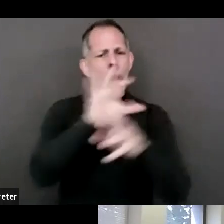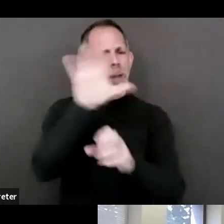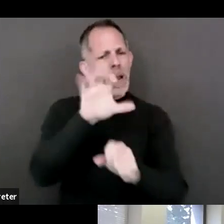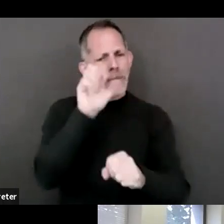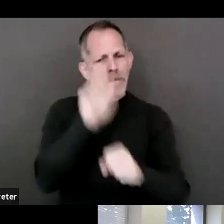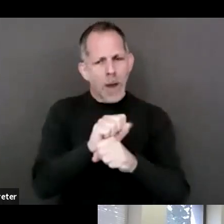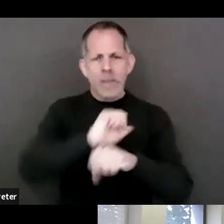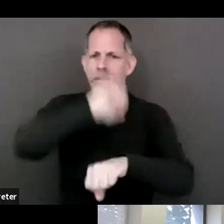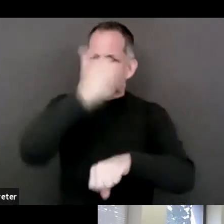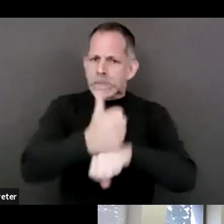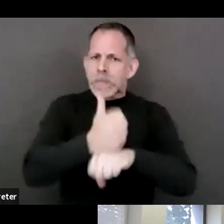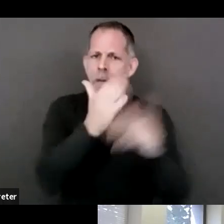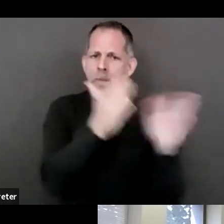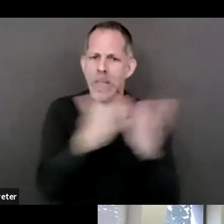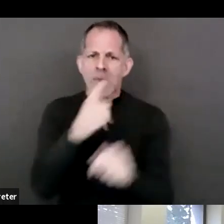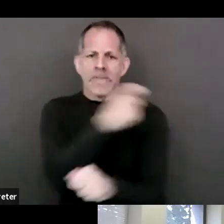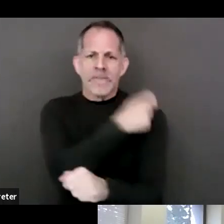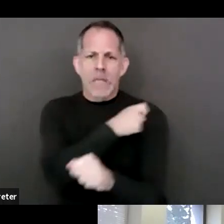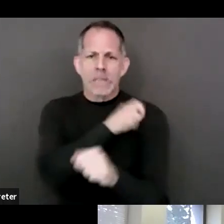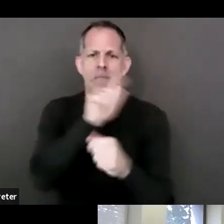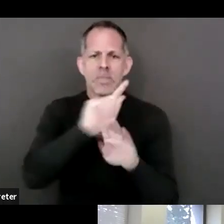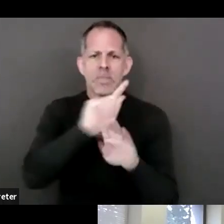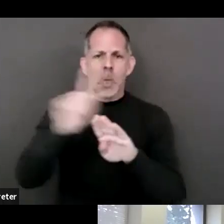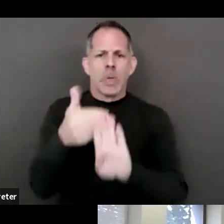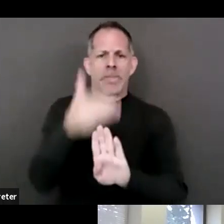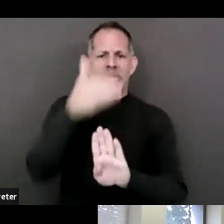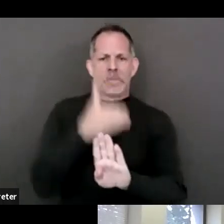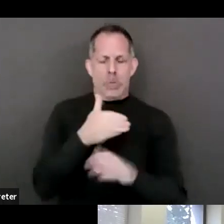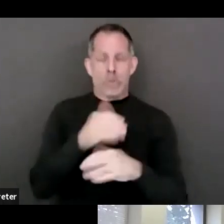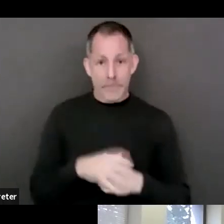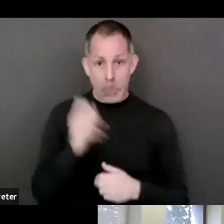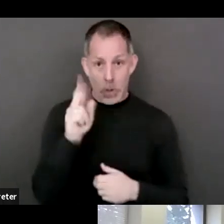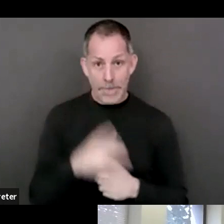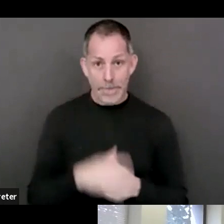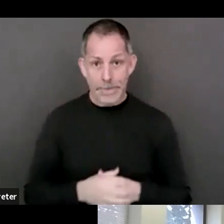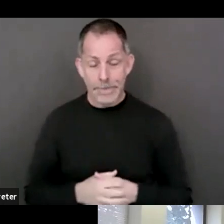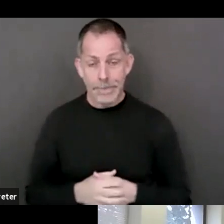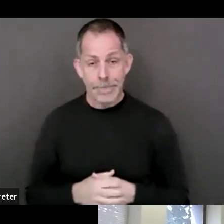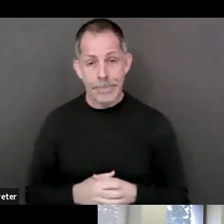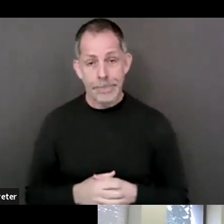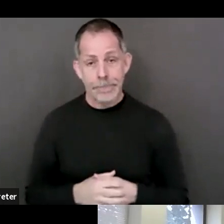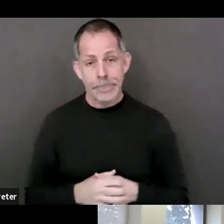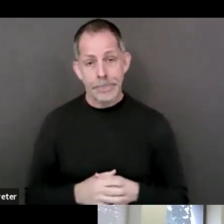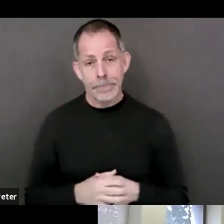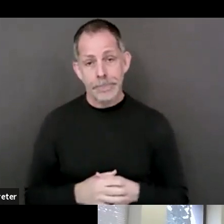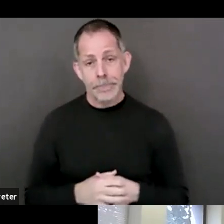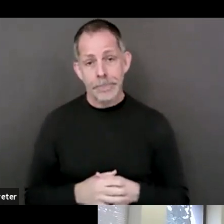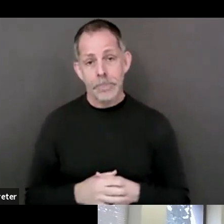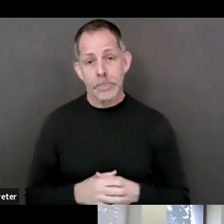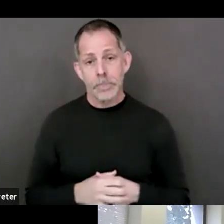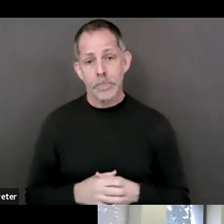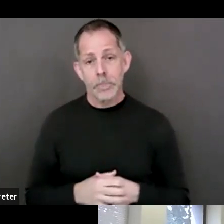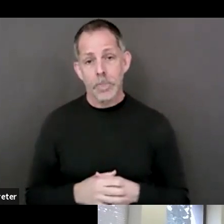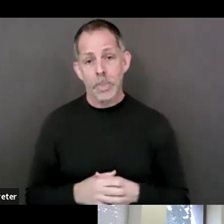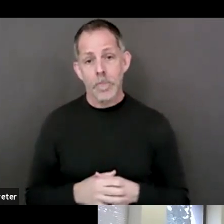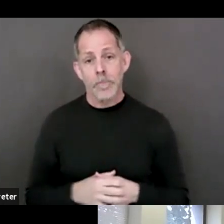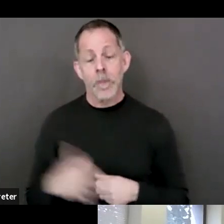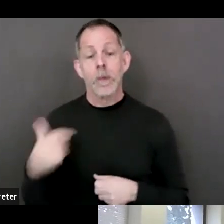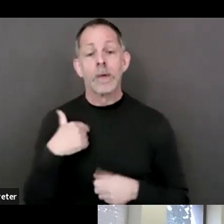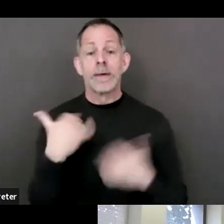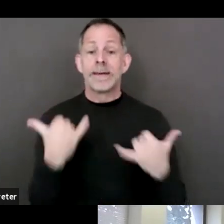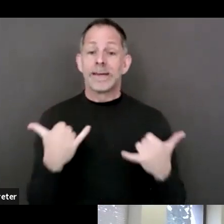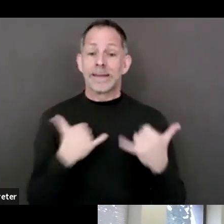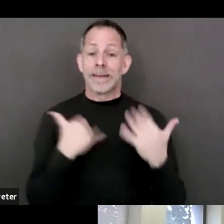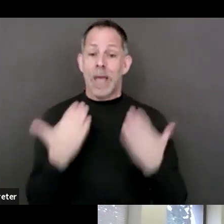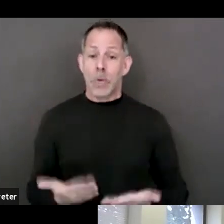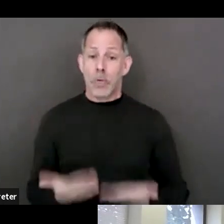vaccinated. Secondly, we're going to offer more what we call second dose catch-up clinics. We've offered these in the past and